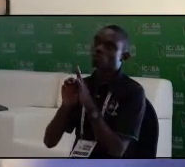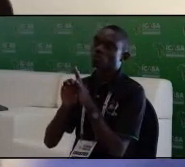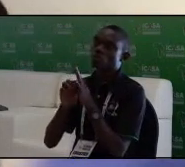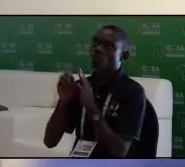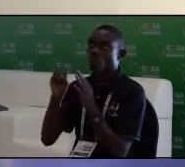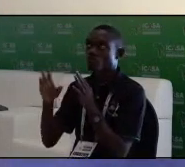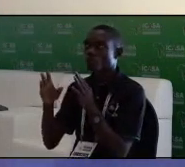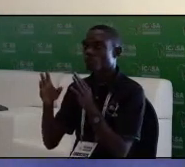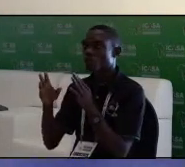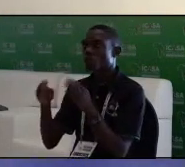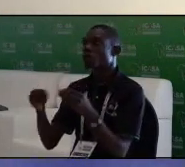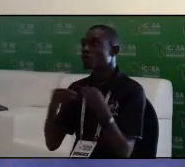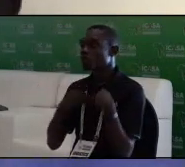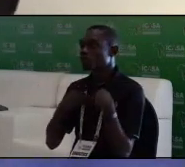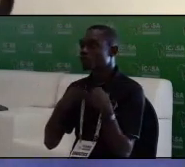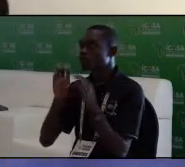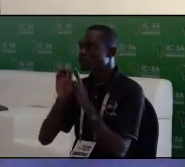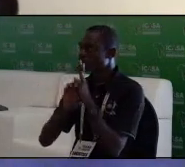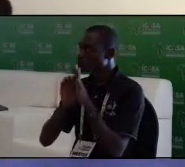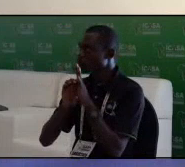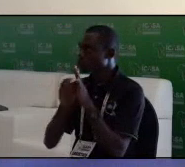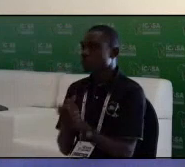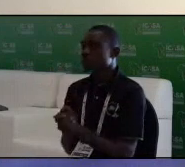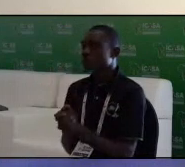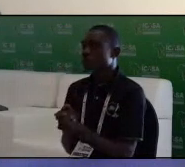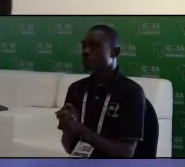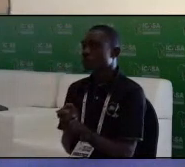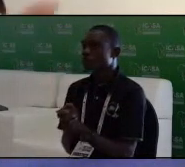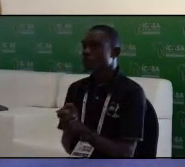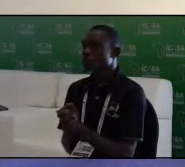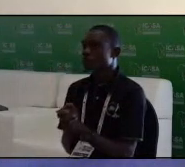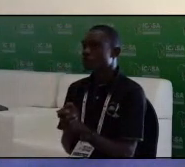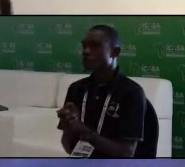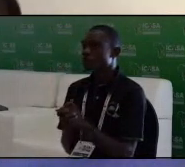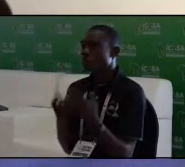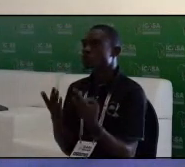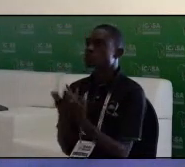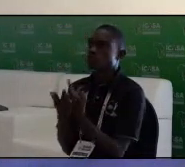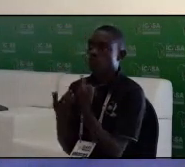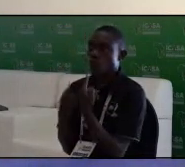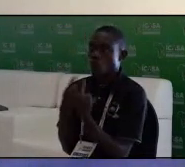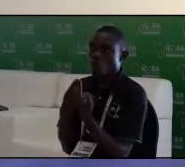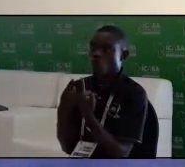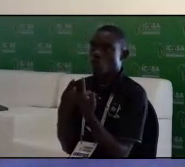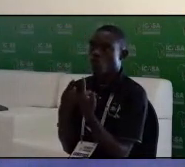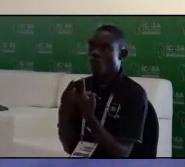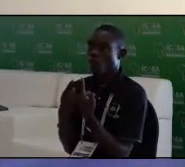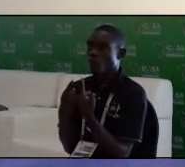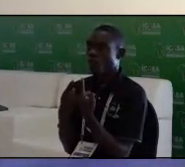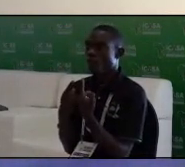STAR as the early adopter countries. People got really used to the oral fluid test, and self-testing was equal to oral fluid